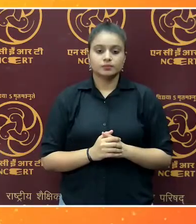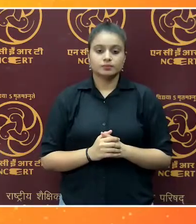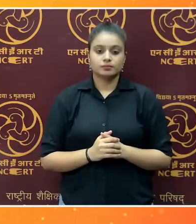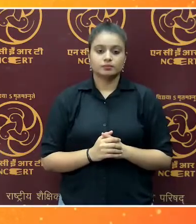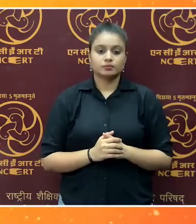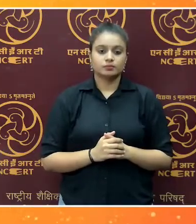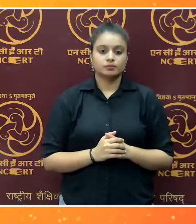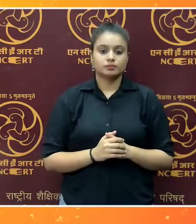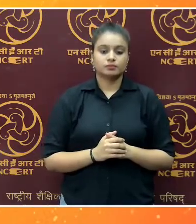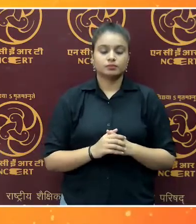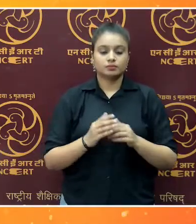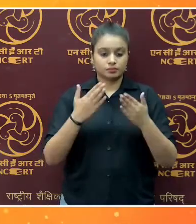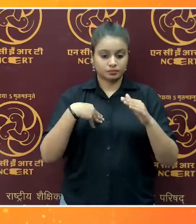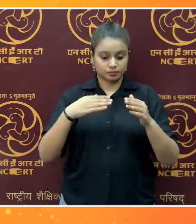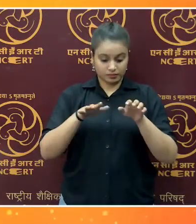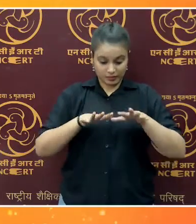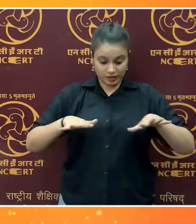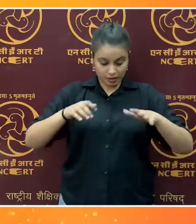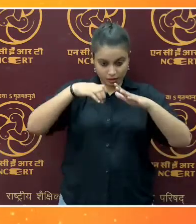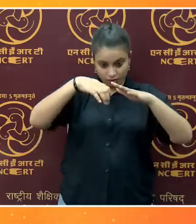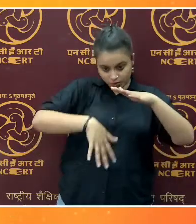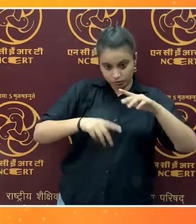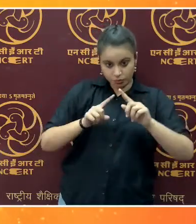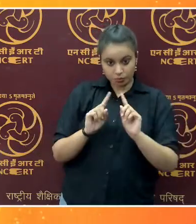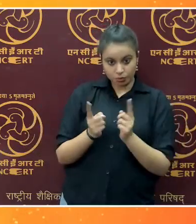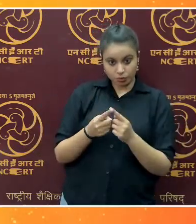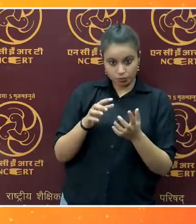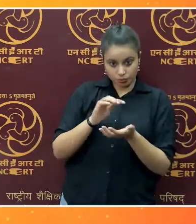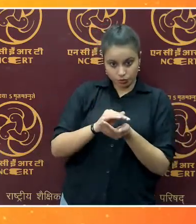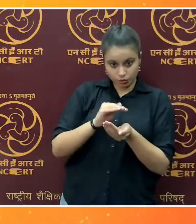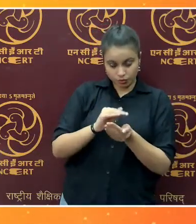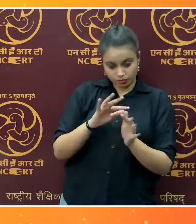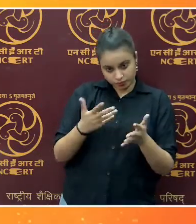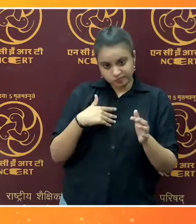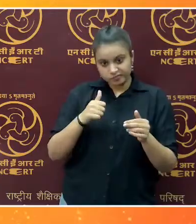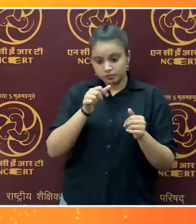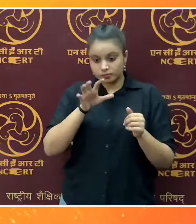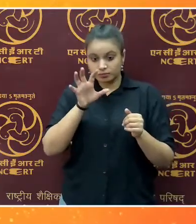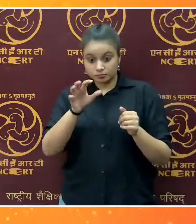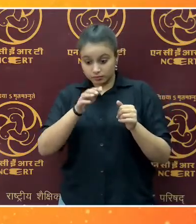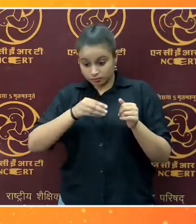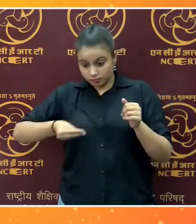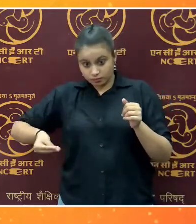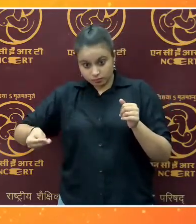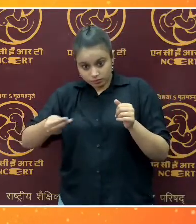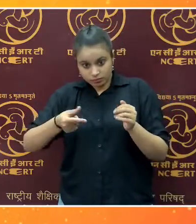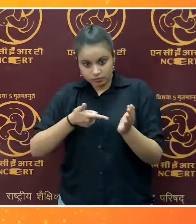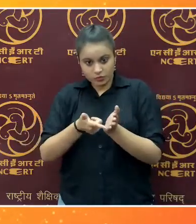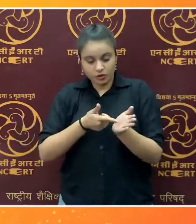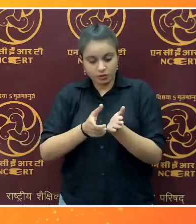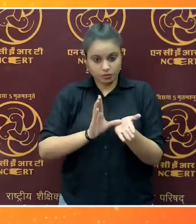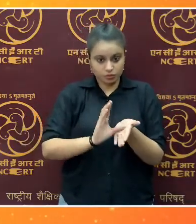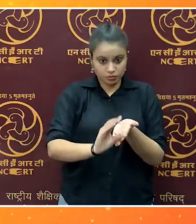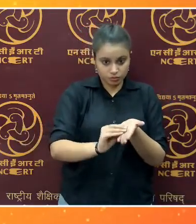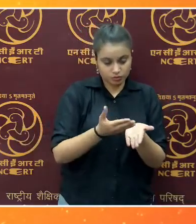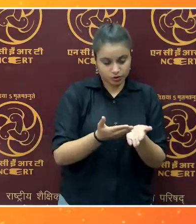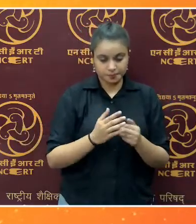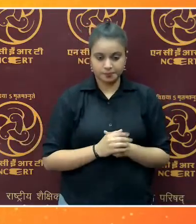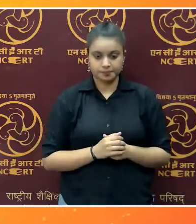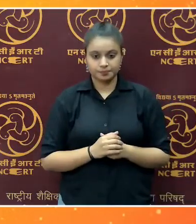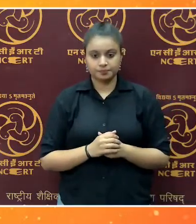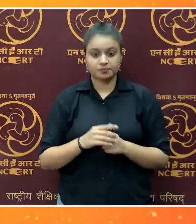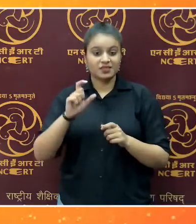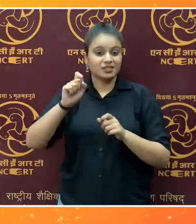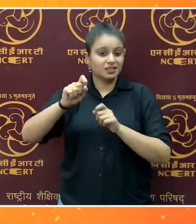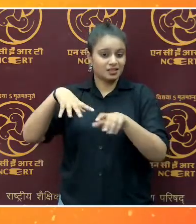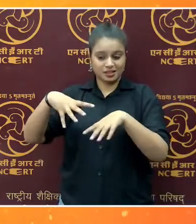cellar, which is an underground room for a storage, countryside, which is a rural area outside of the cities. Country